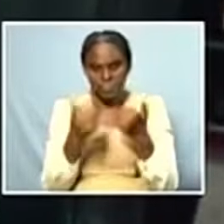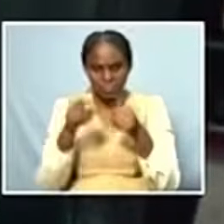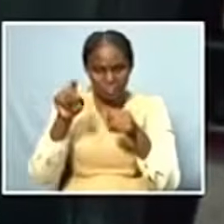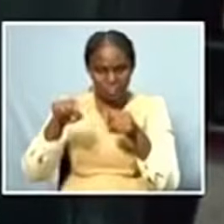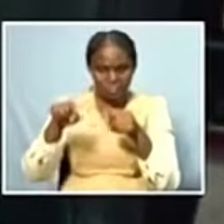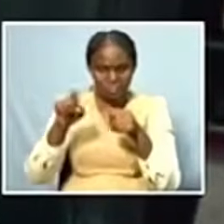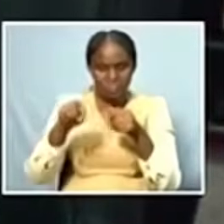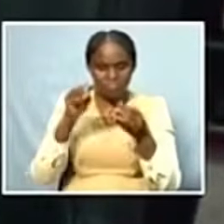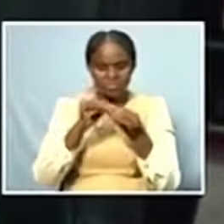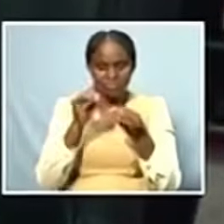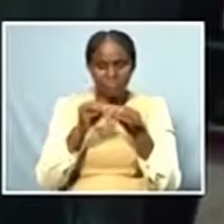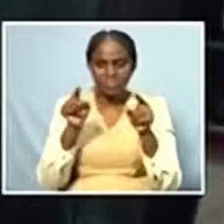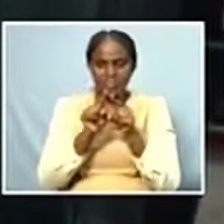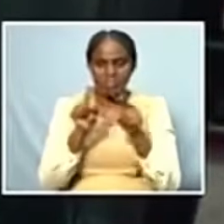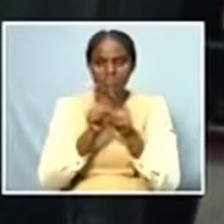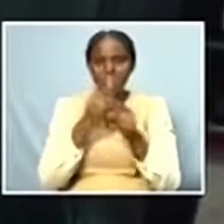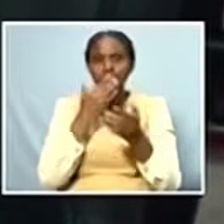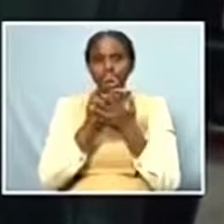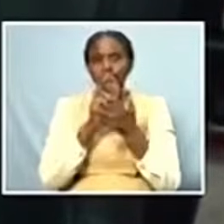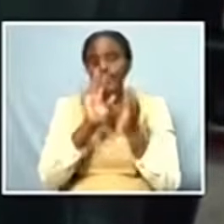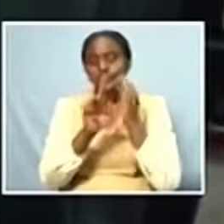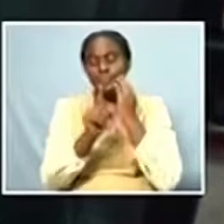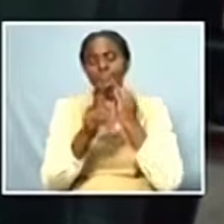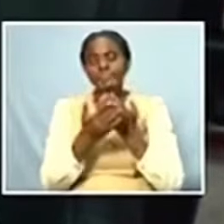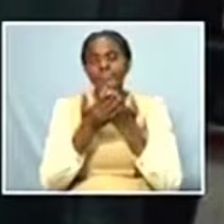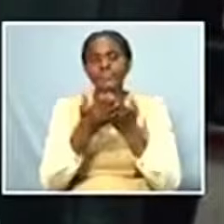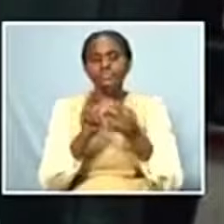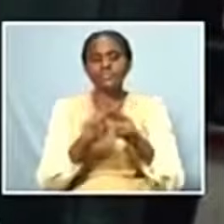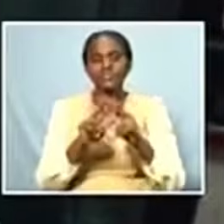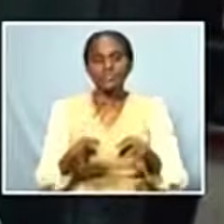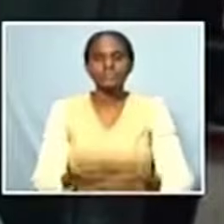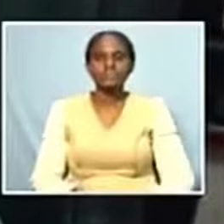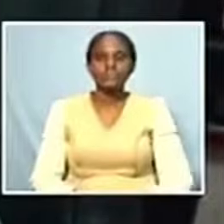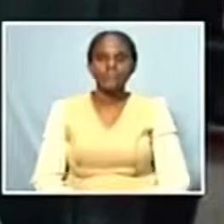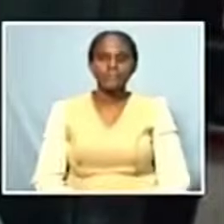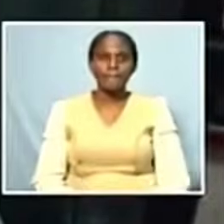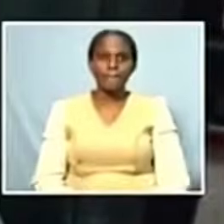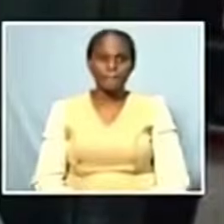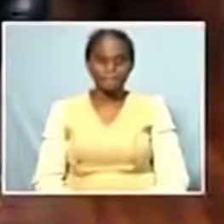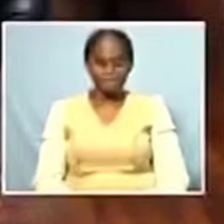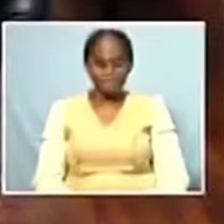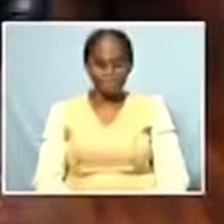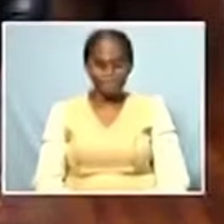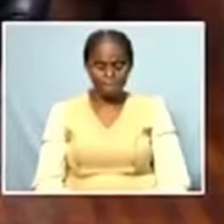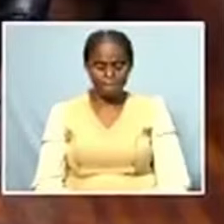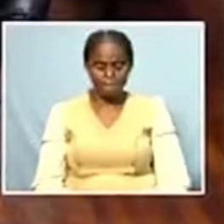needed like no man's business? I submit here.